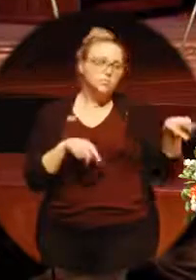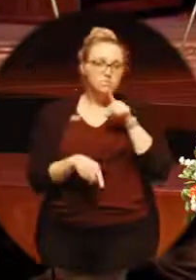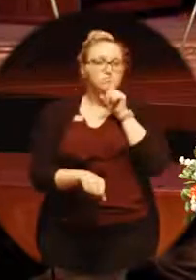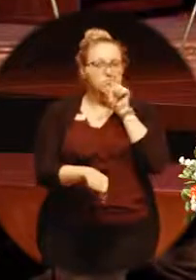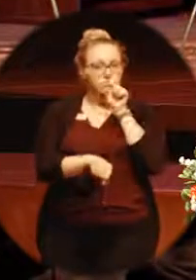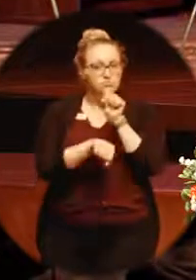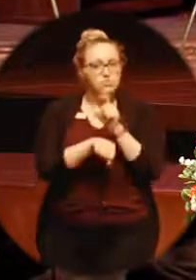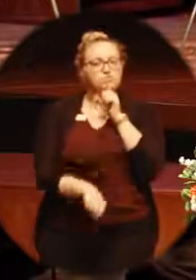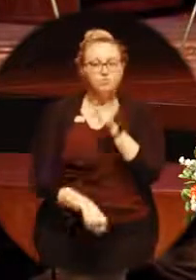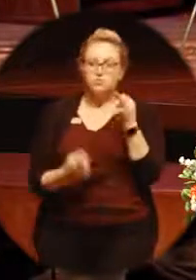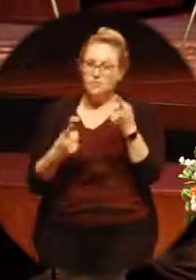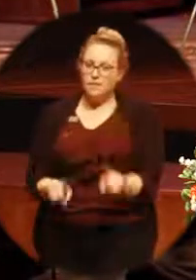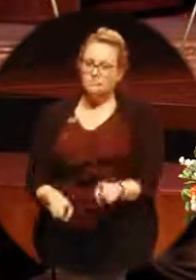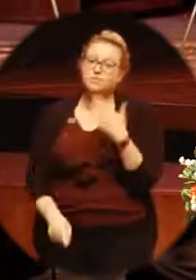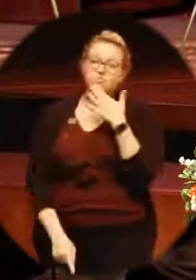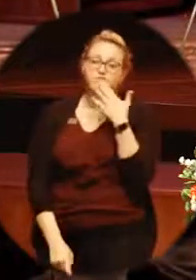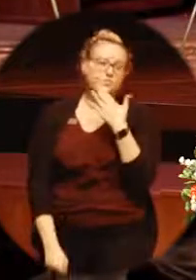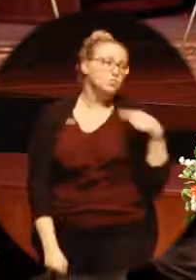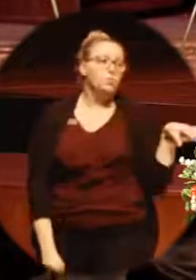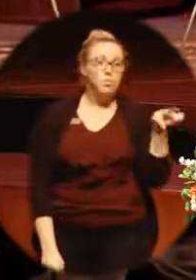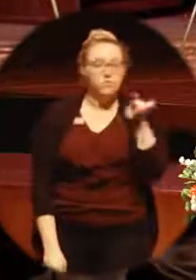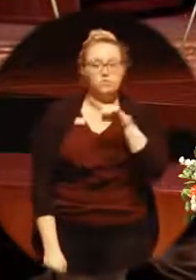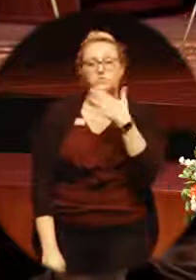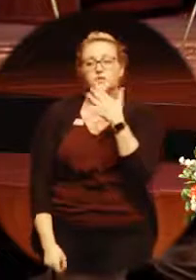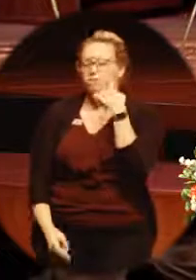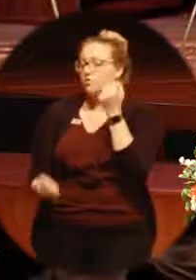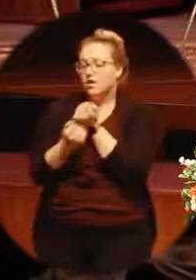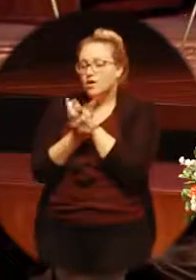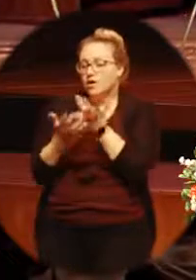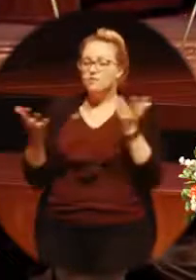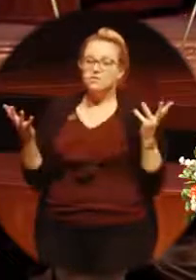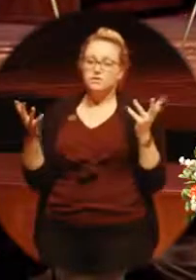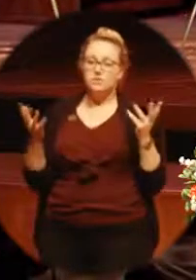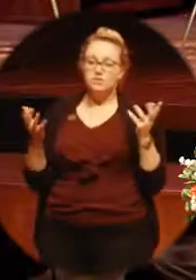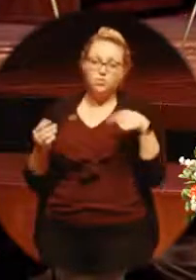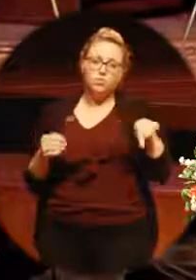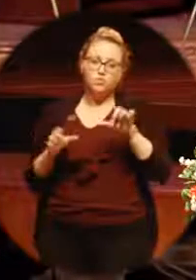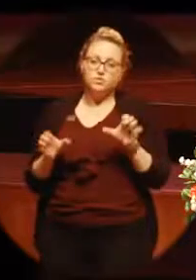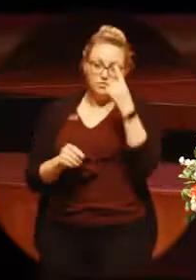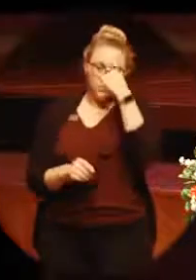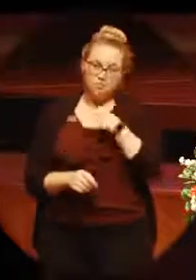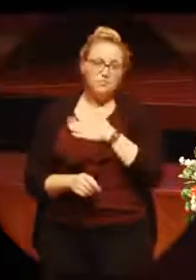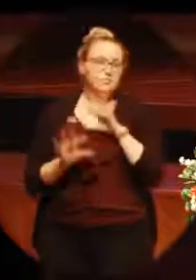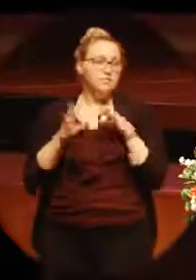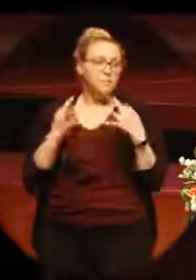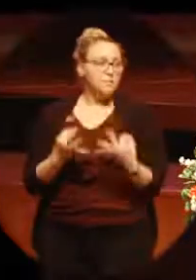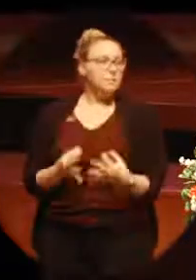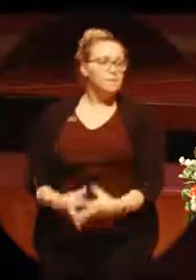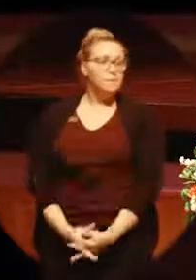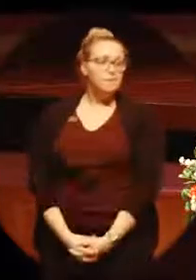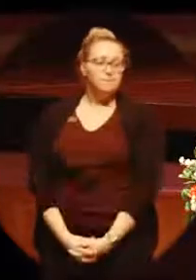sure that that happens. So thank you. Thank you for everything you've done for my family.